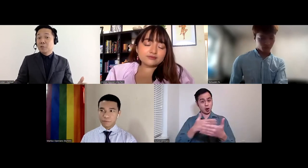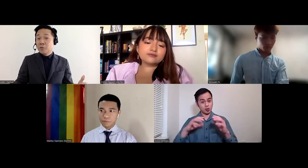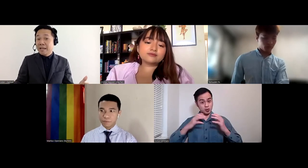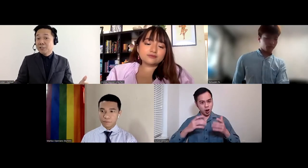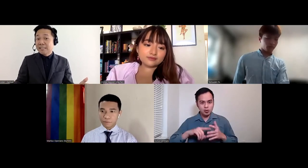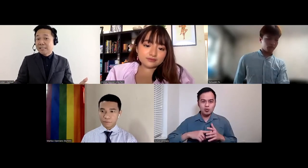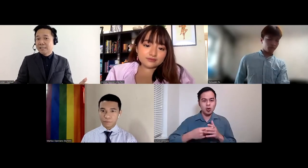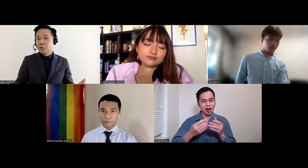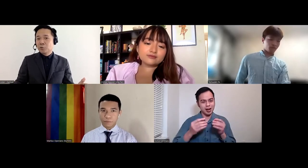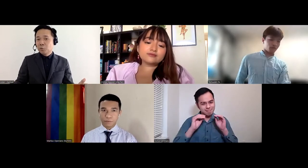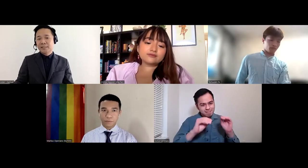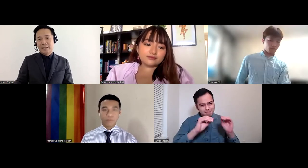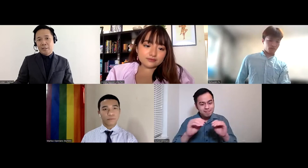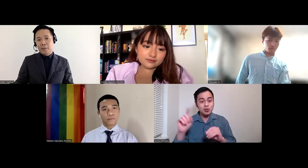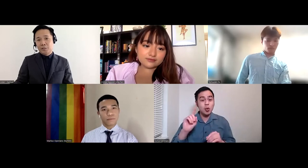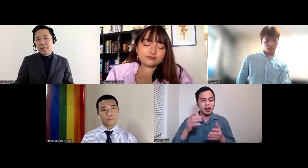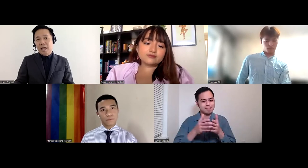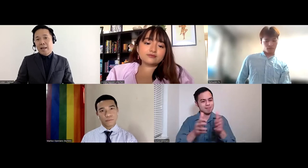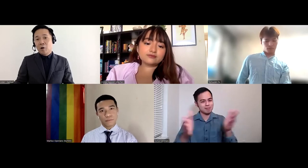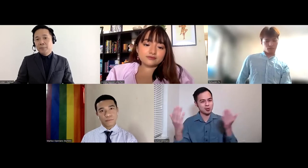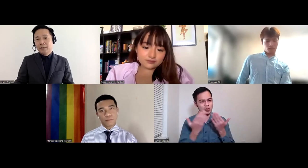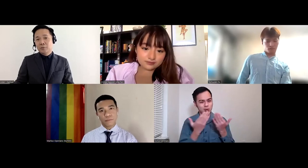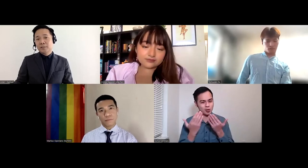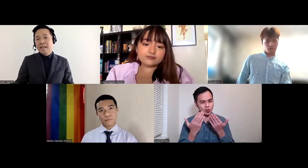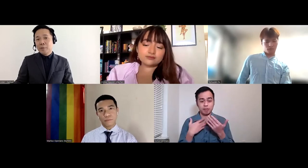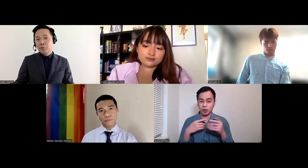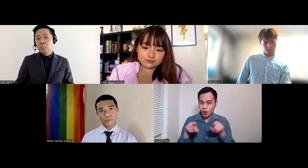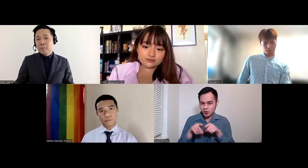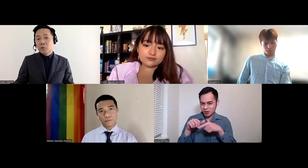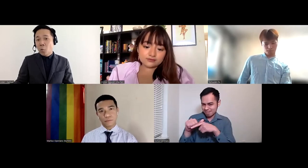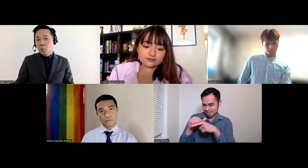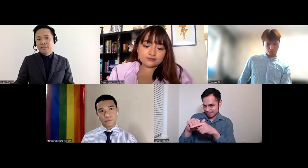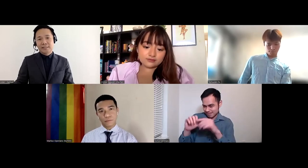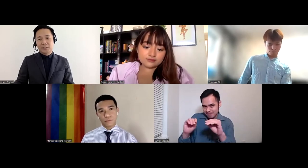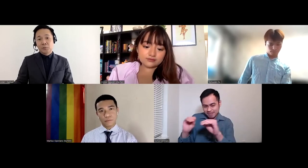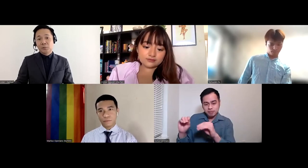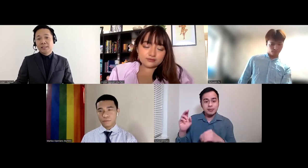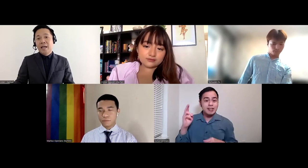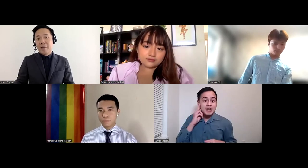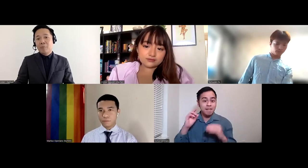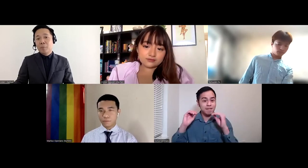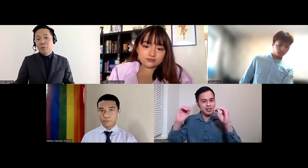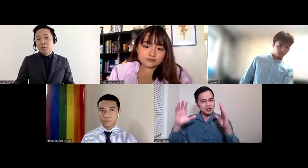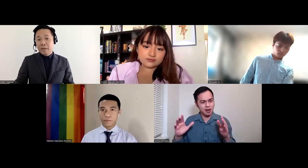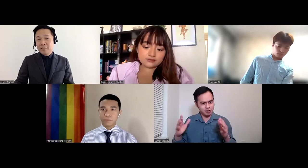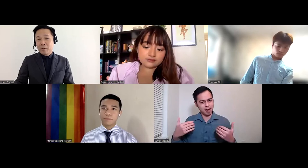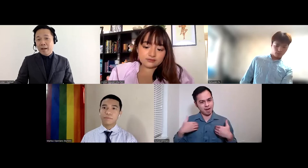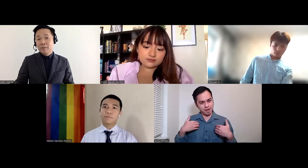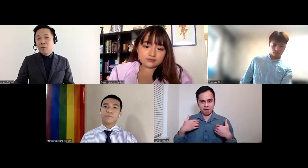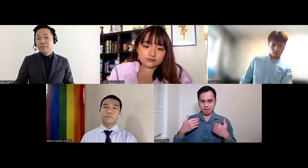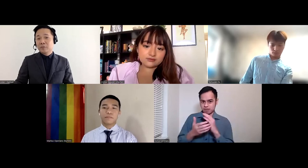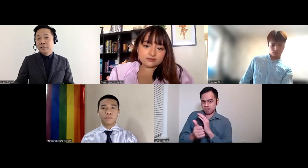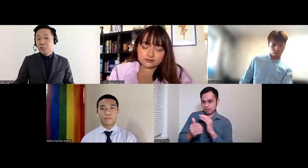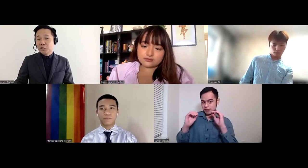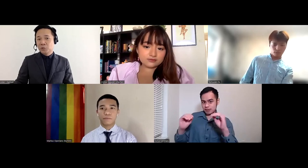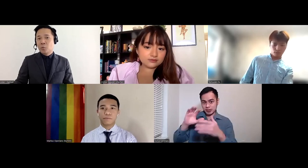the communication needs through sign language. And I hope that, you know, sign language will be taught at schools and will be more trained, whereby we